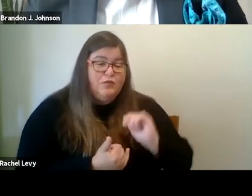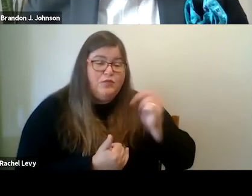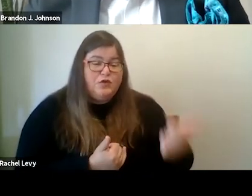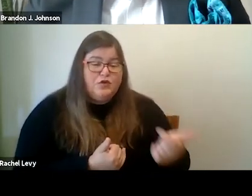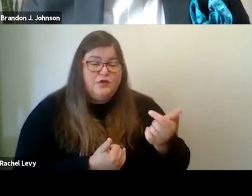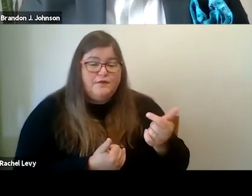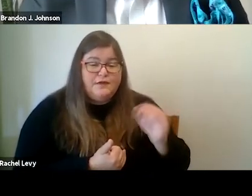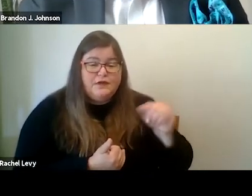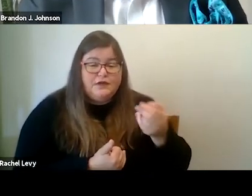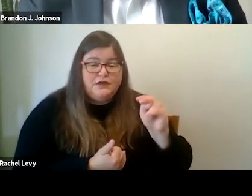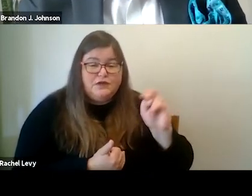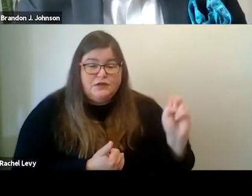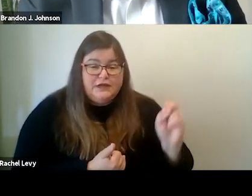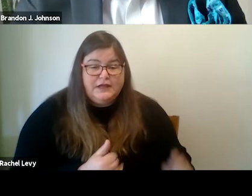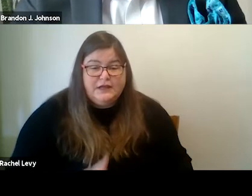to Jane.